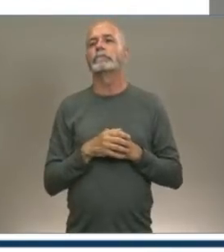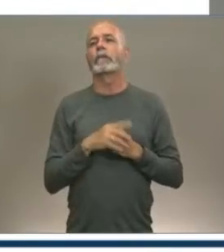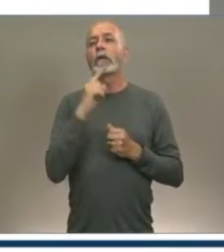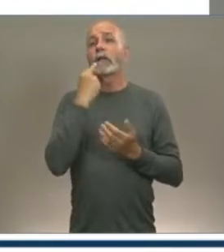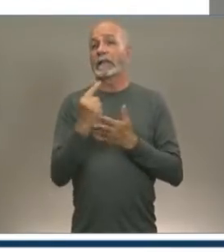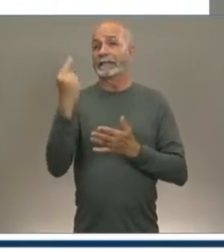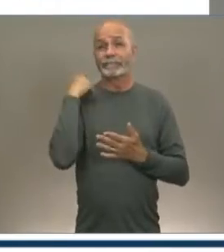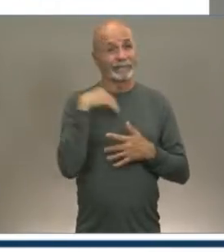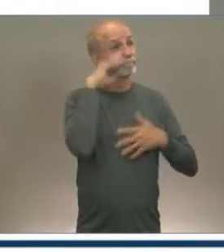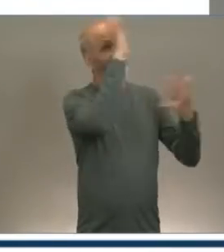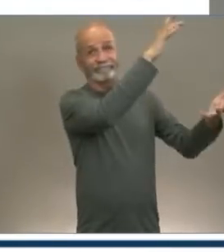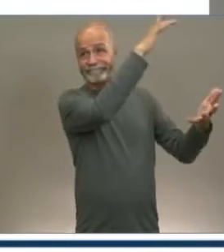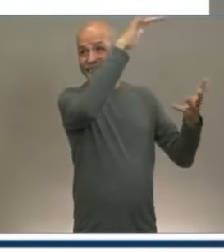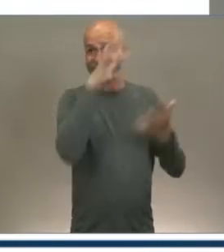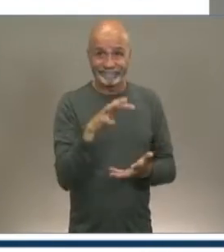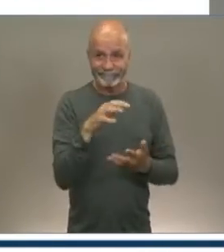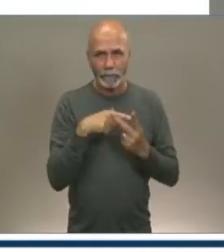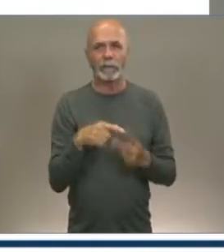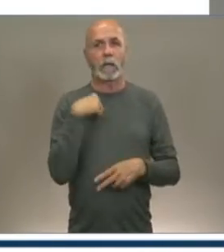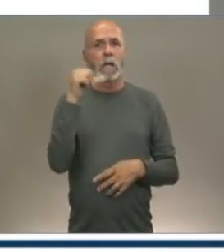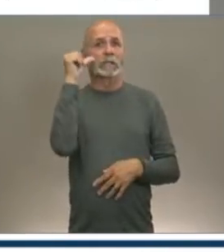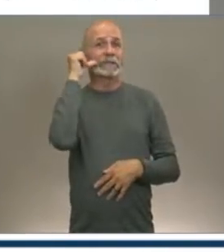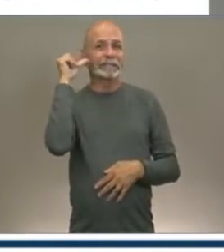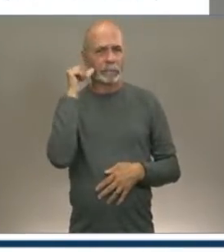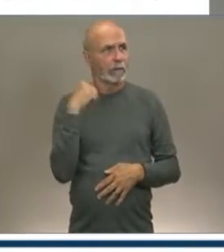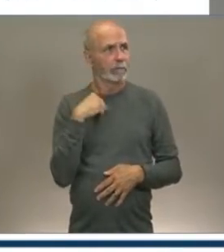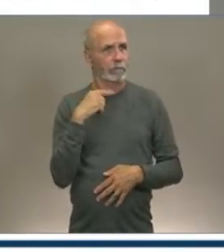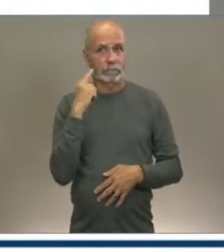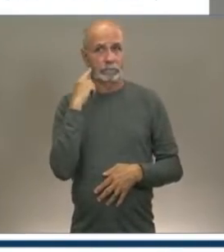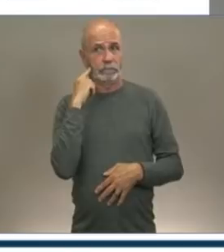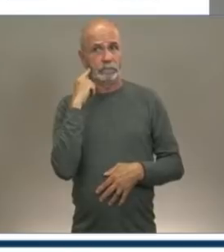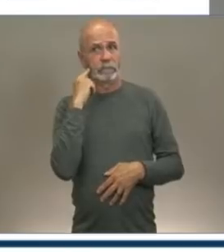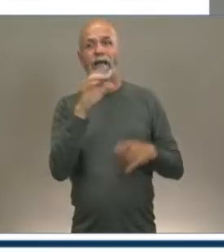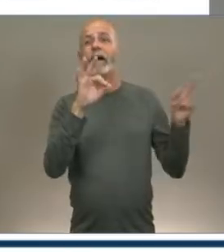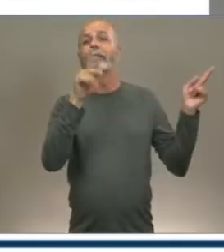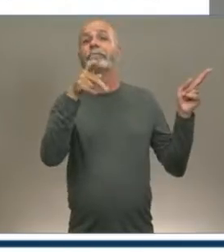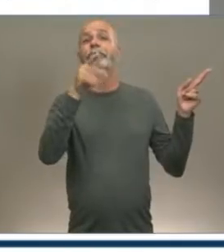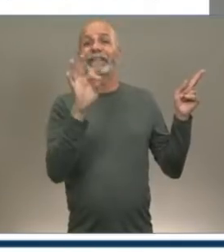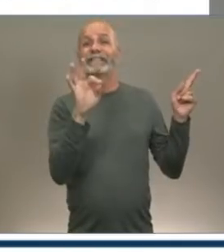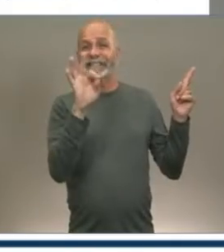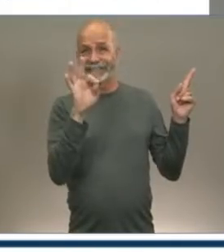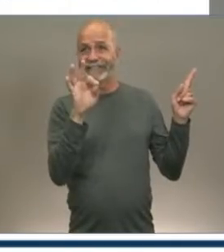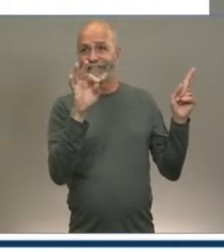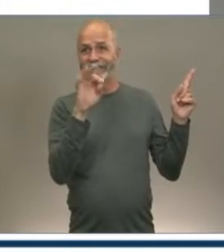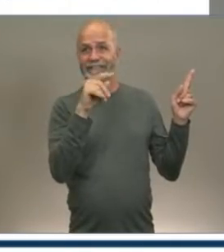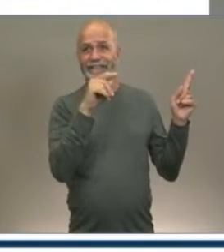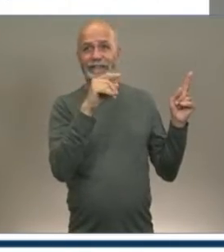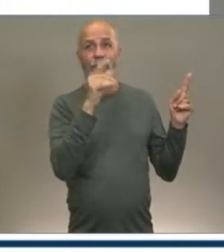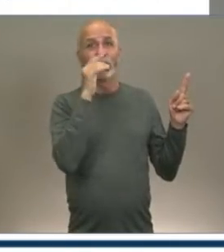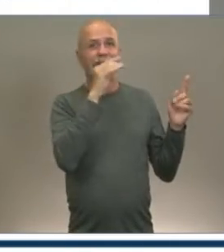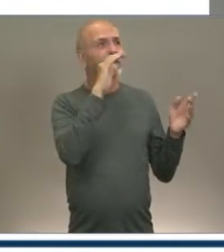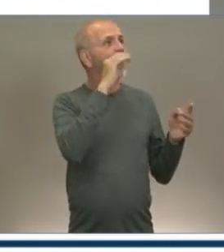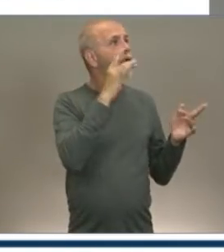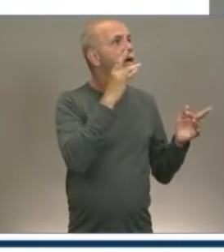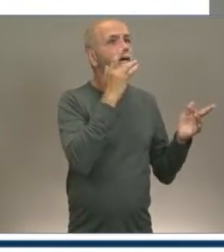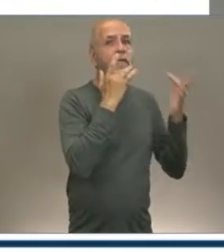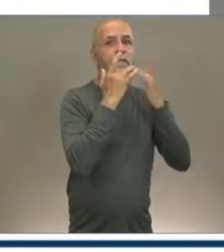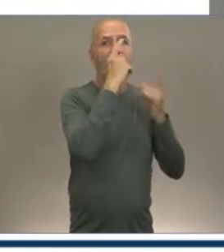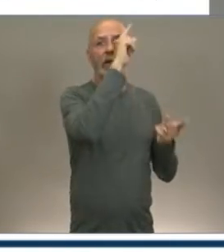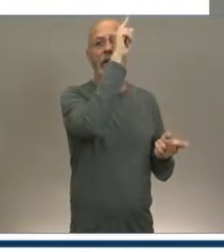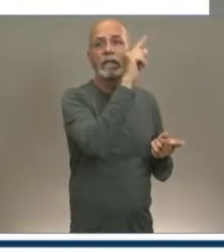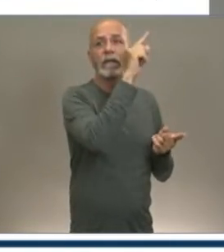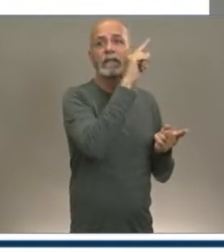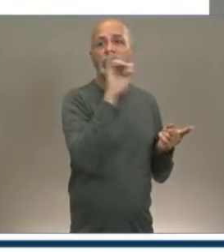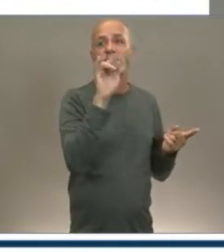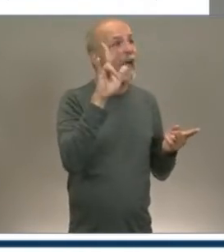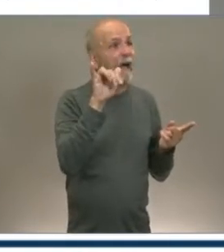the Pfizer supply we expected in July would be reduced. And so we're shifting again. Over the next few weeks, we'll get more